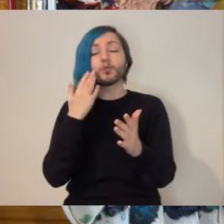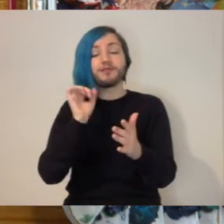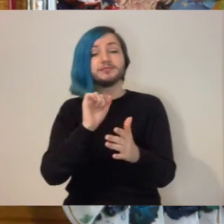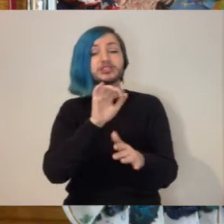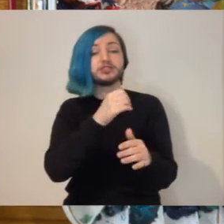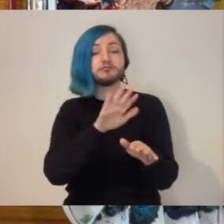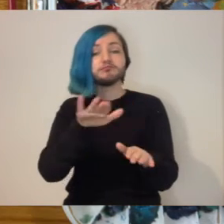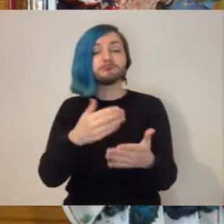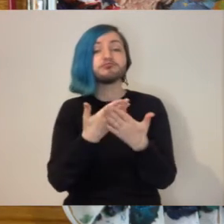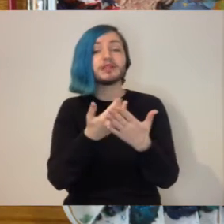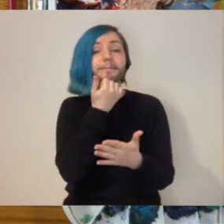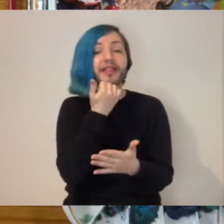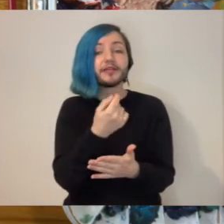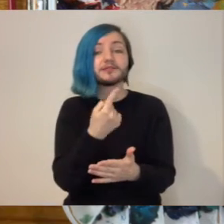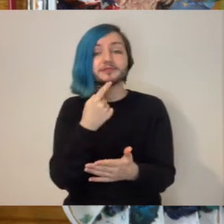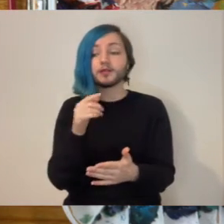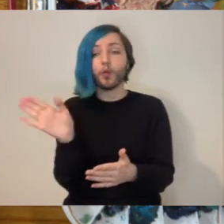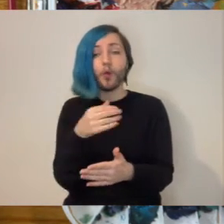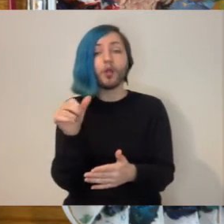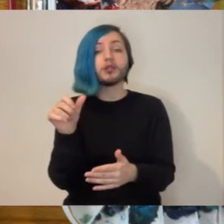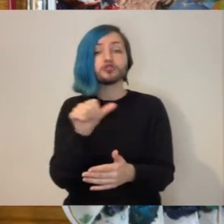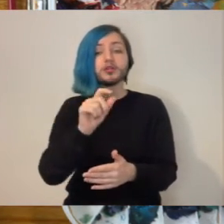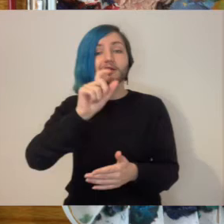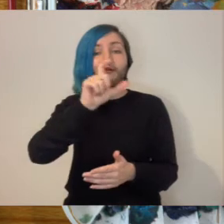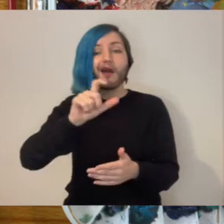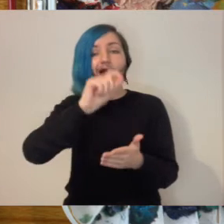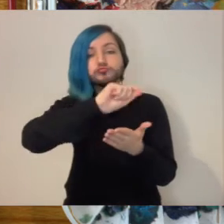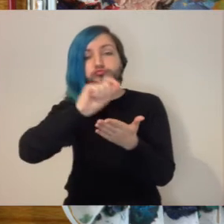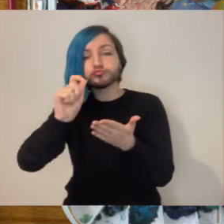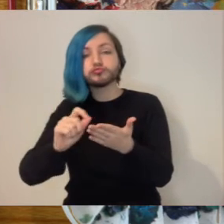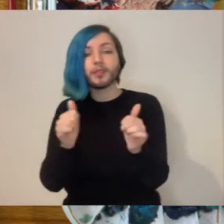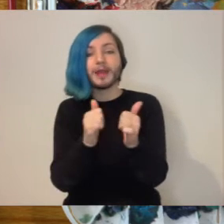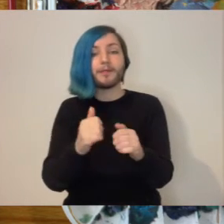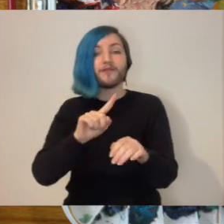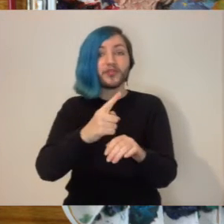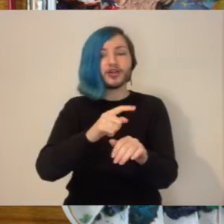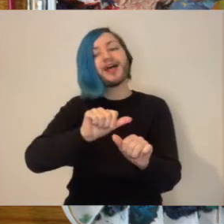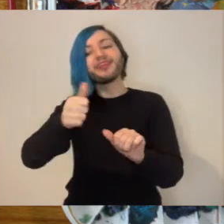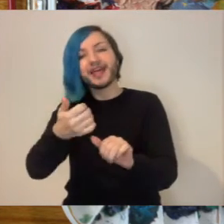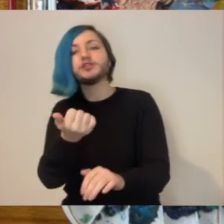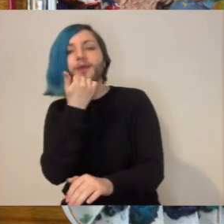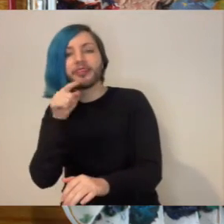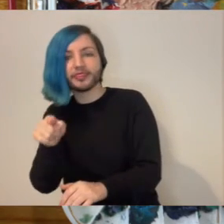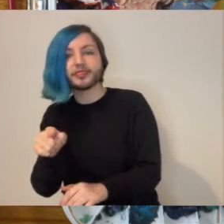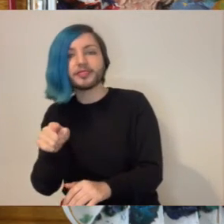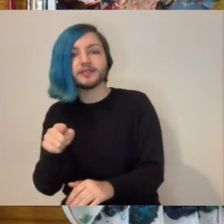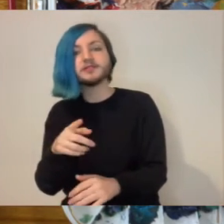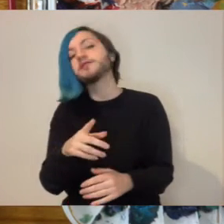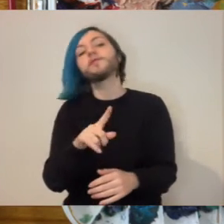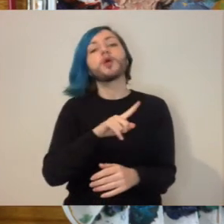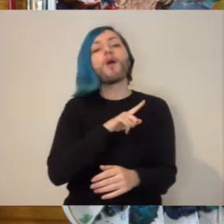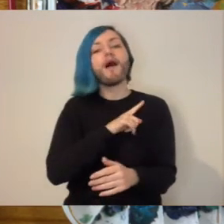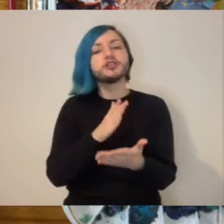to colour in their paper first before they went in with all their, the sort of mathematics side